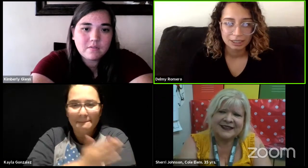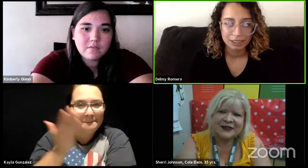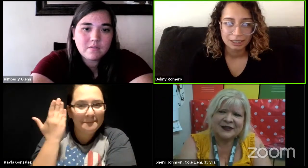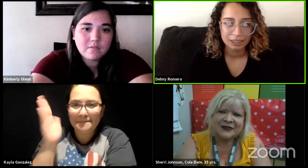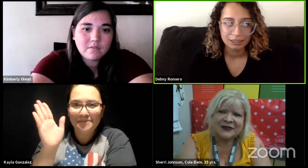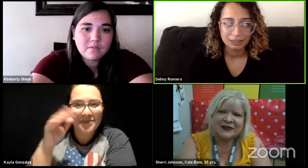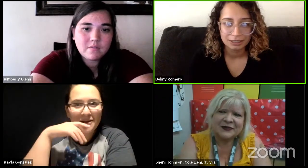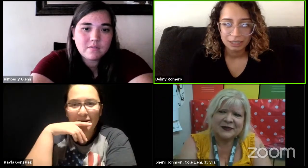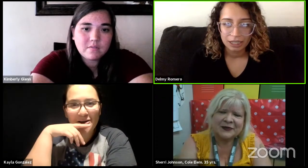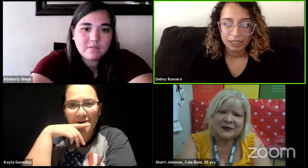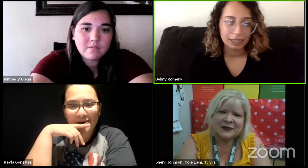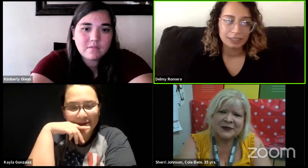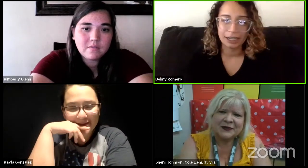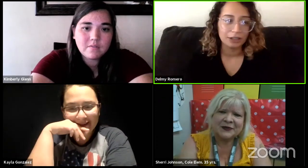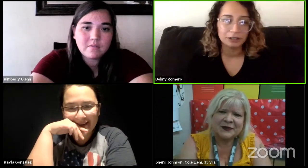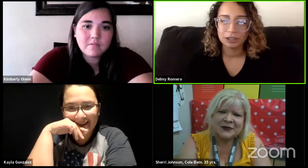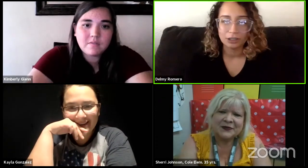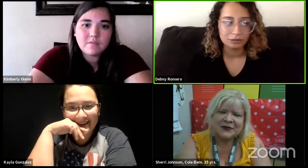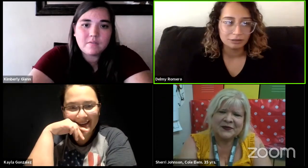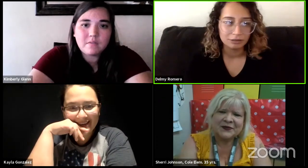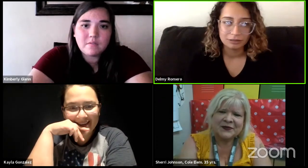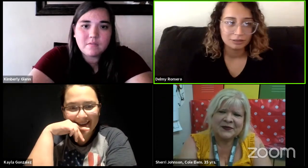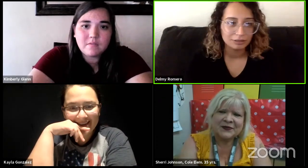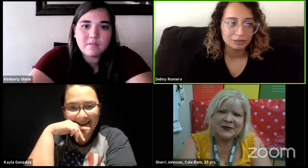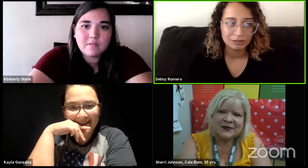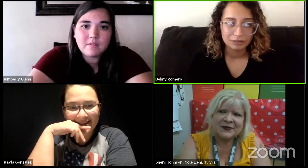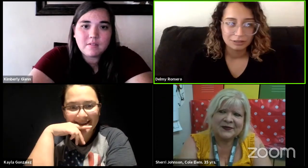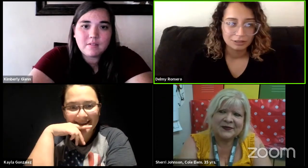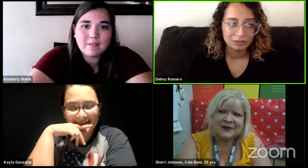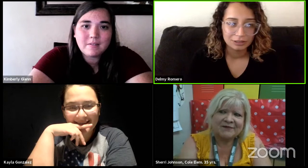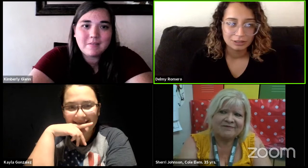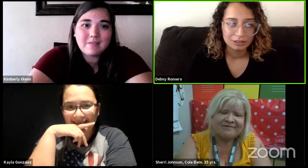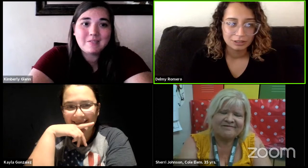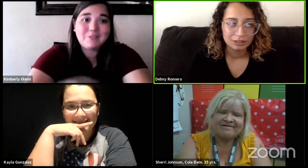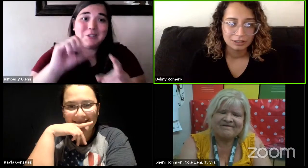Thinking, they're thinking. Kayla's saying, I don't know.